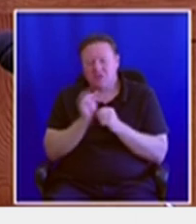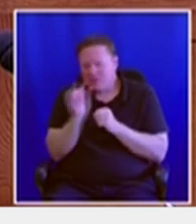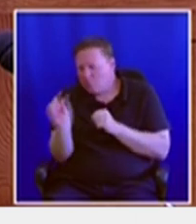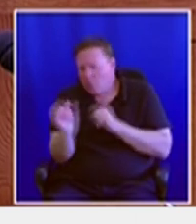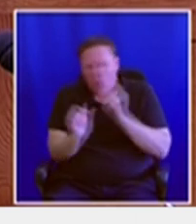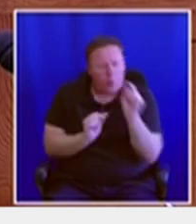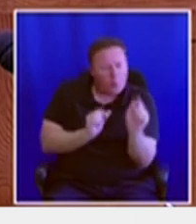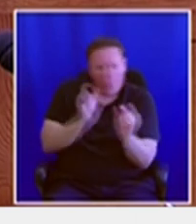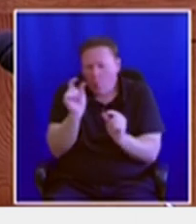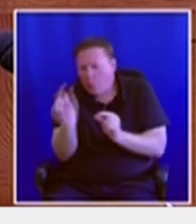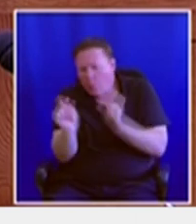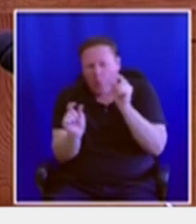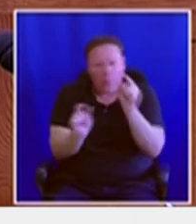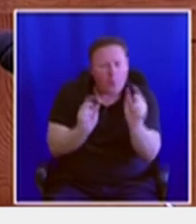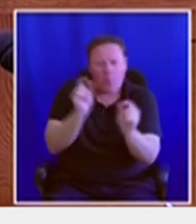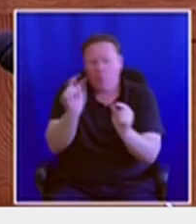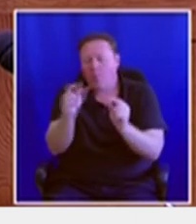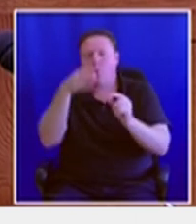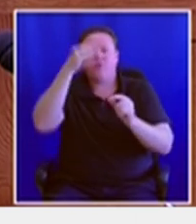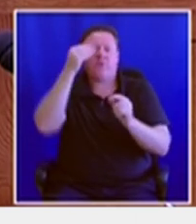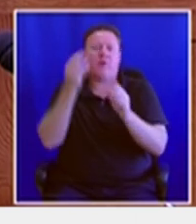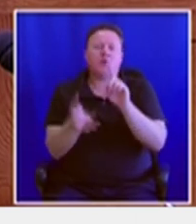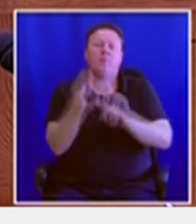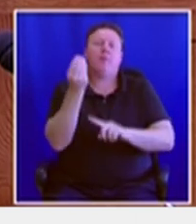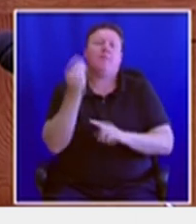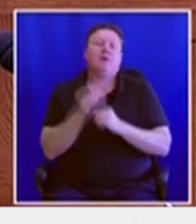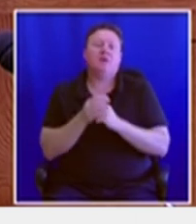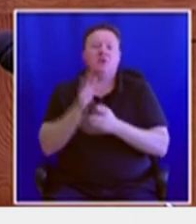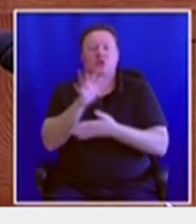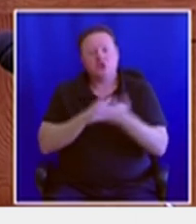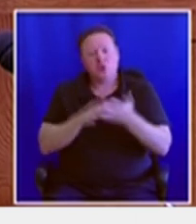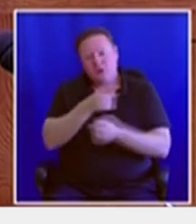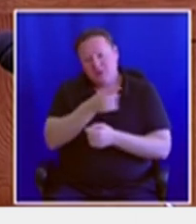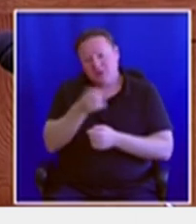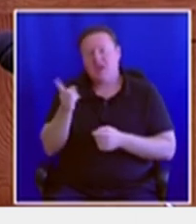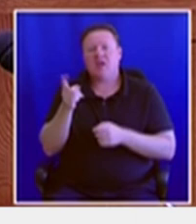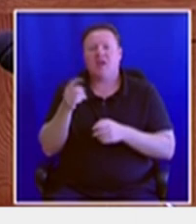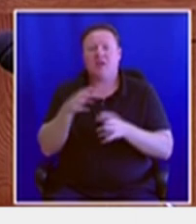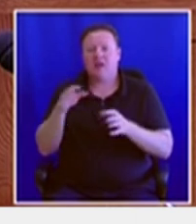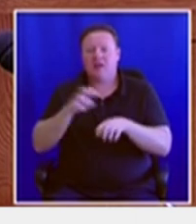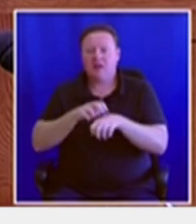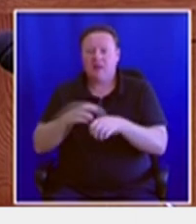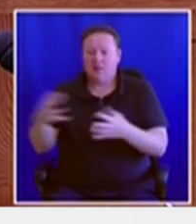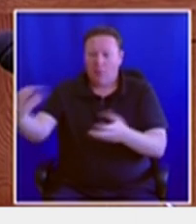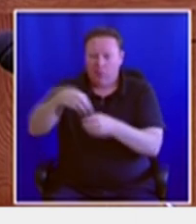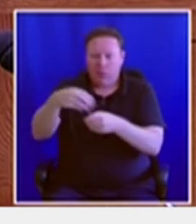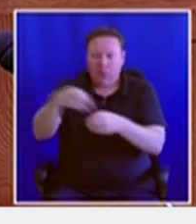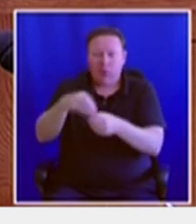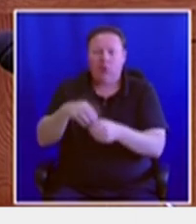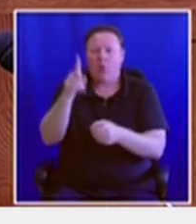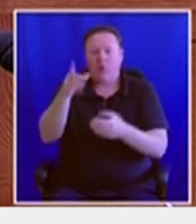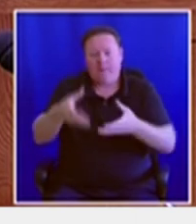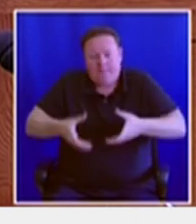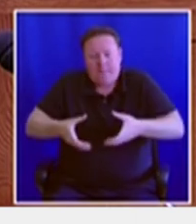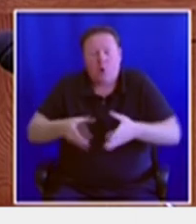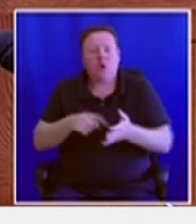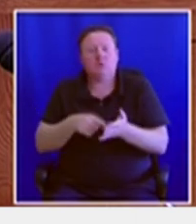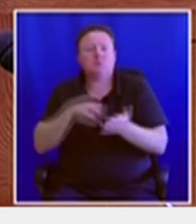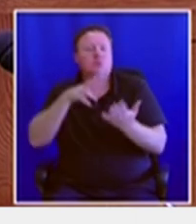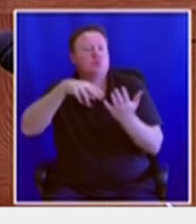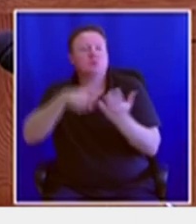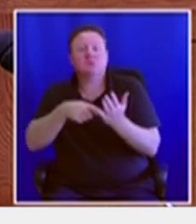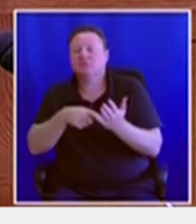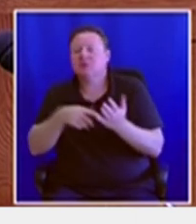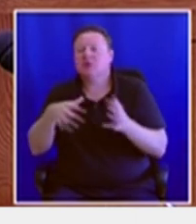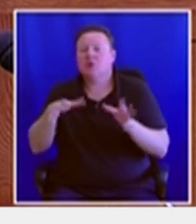snippets here. But those stories need to be consolidated. And perhaps this forum